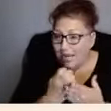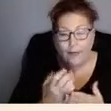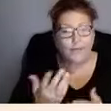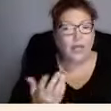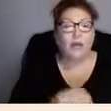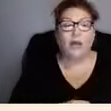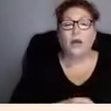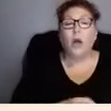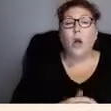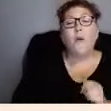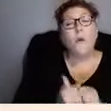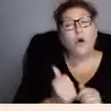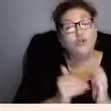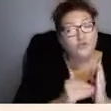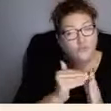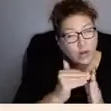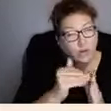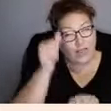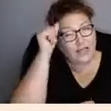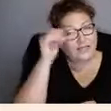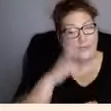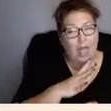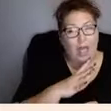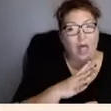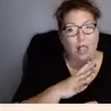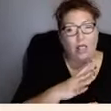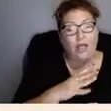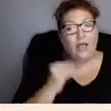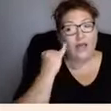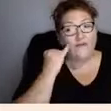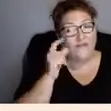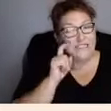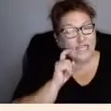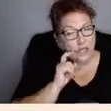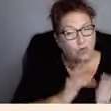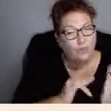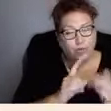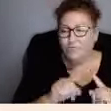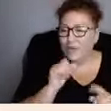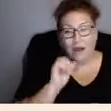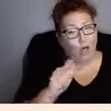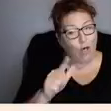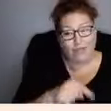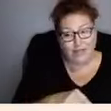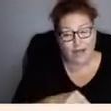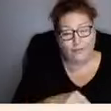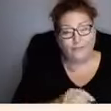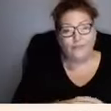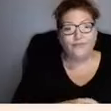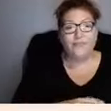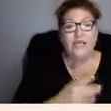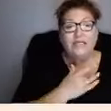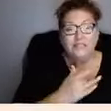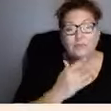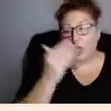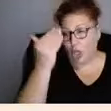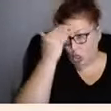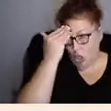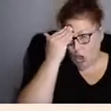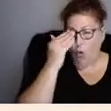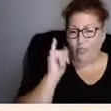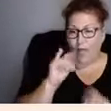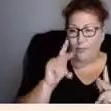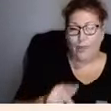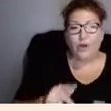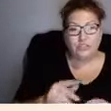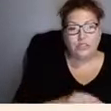it's male abusers if it's sexual abuse, but not all the time. Are usually known to the victim, as we talked about earlier, and can be of